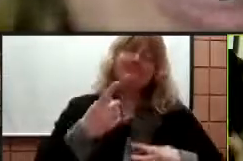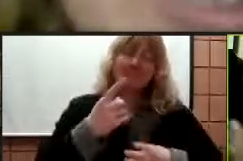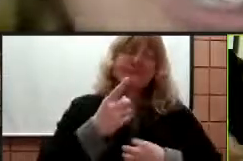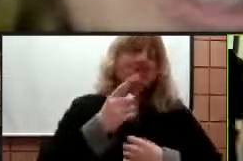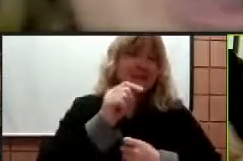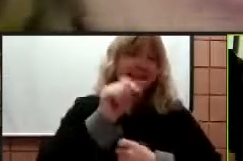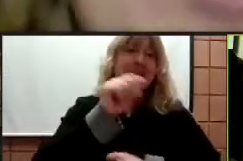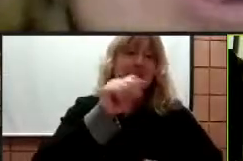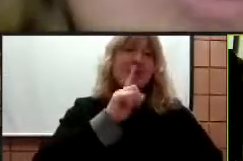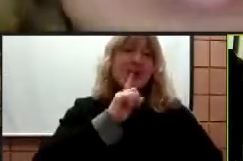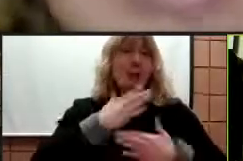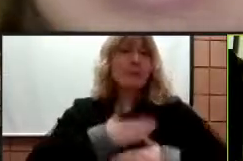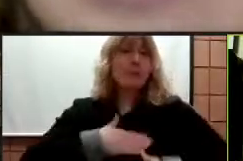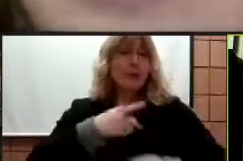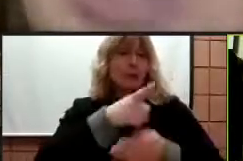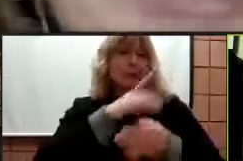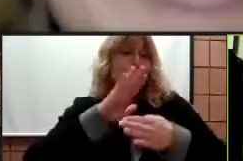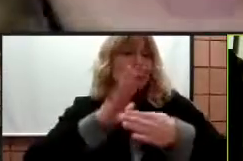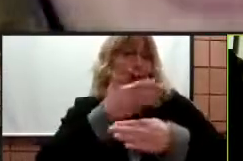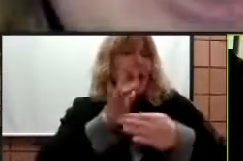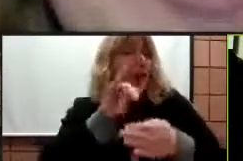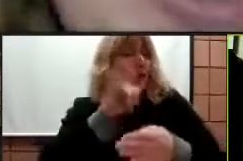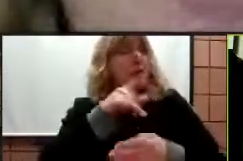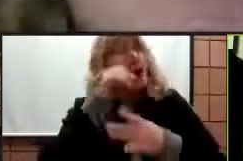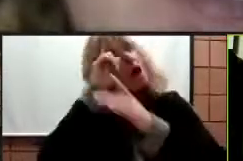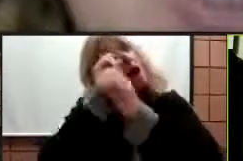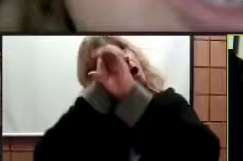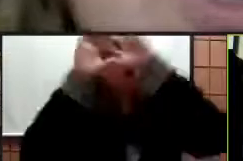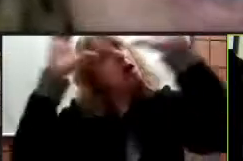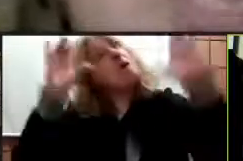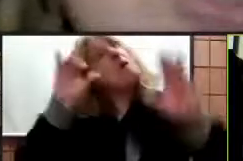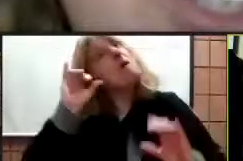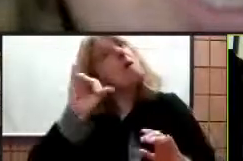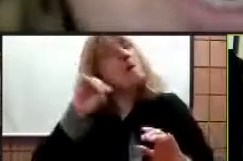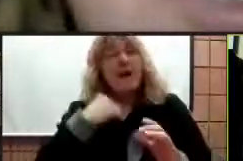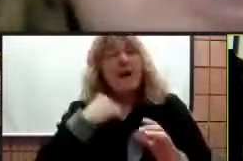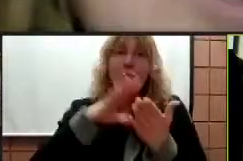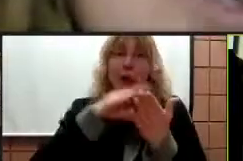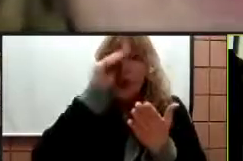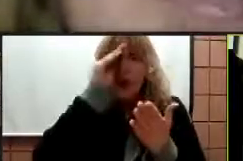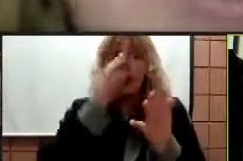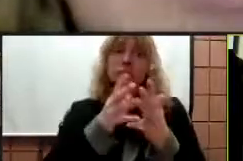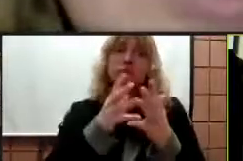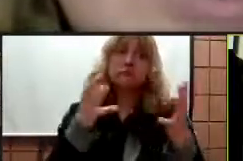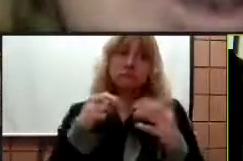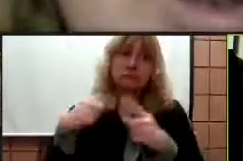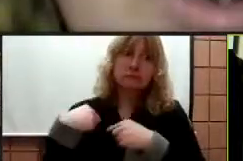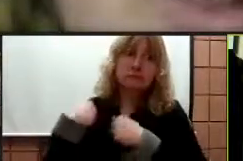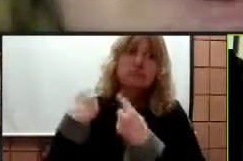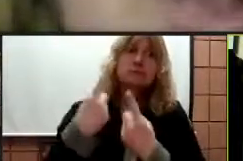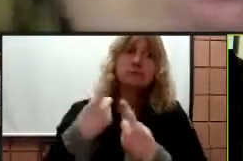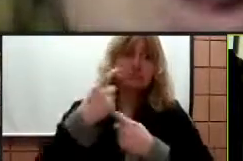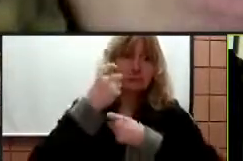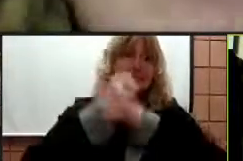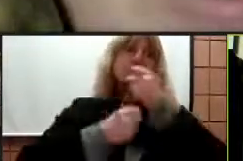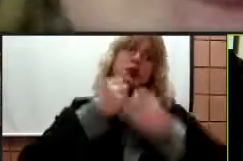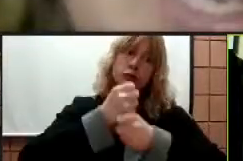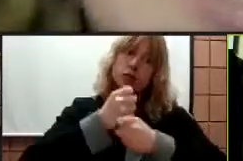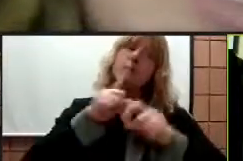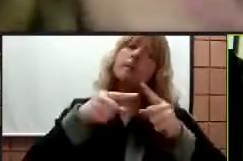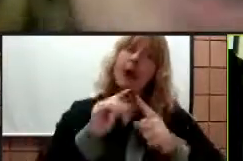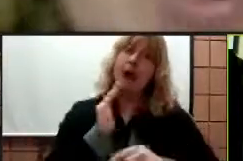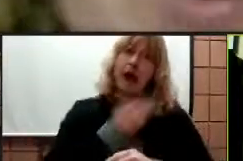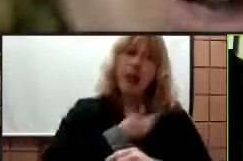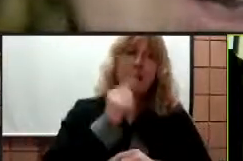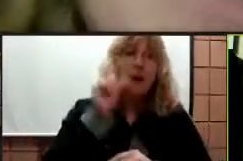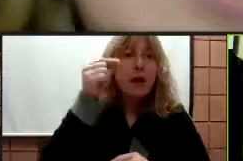you're sharing it, because I think I have learned so much in the last year about our